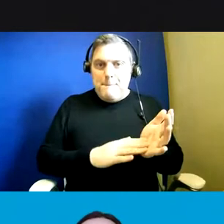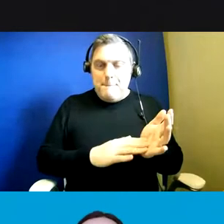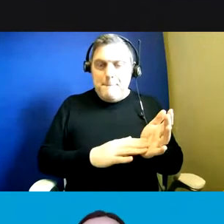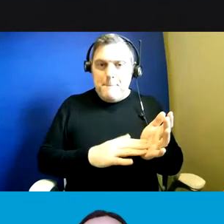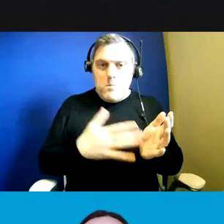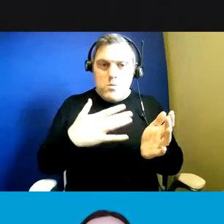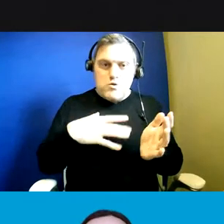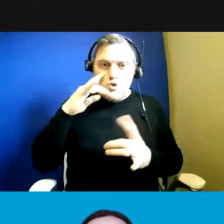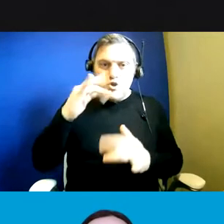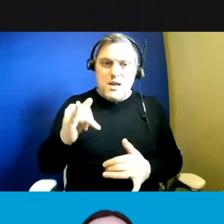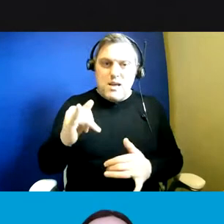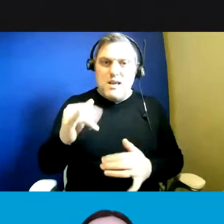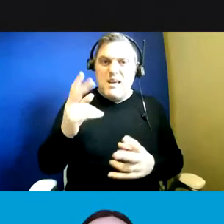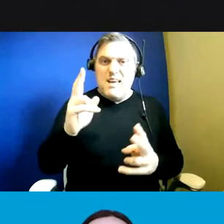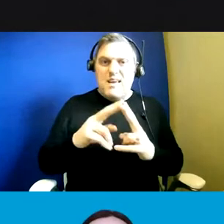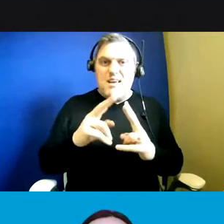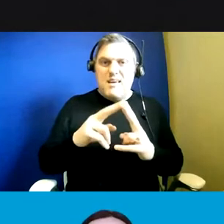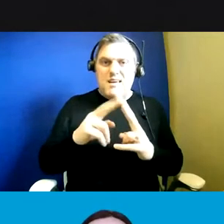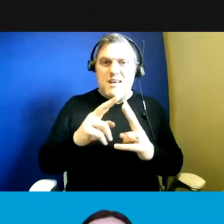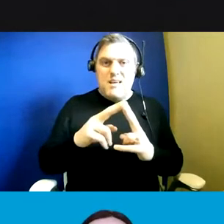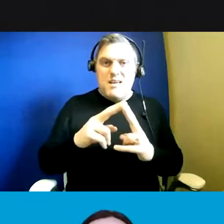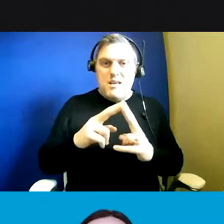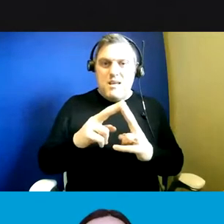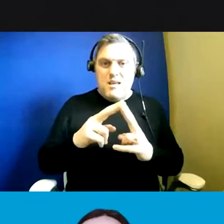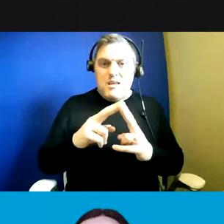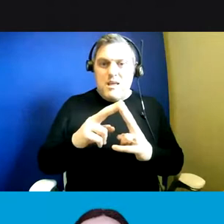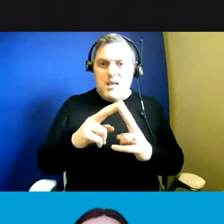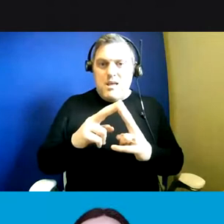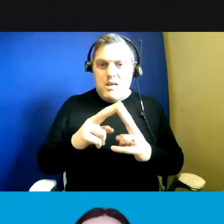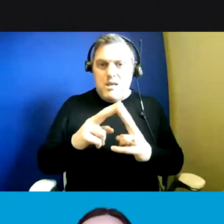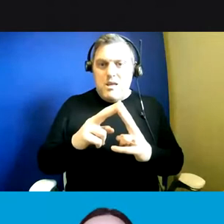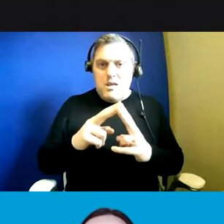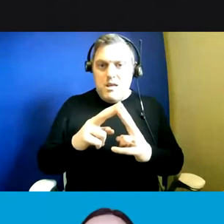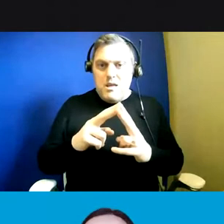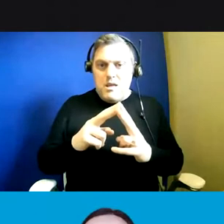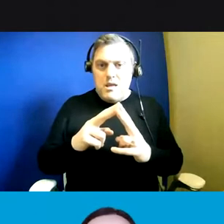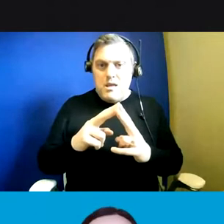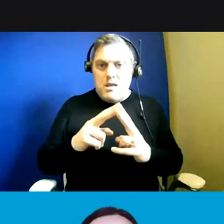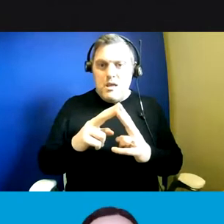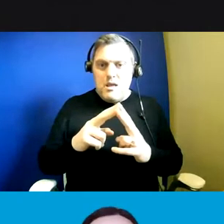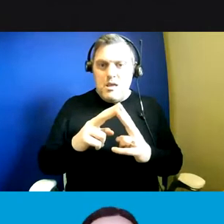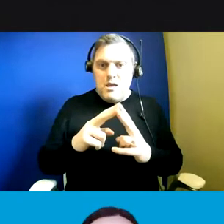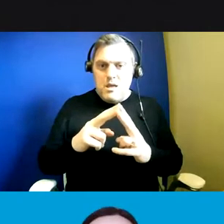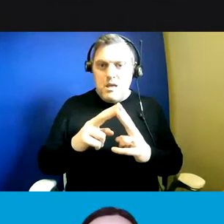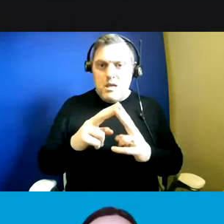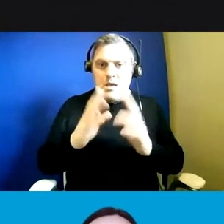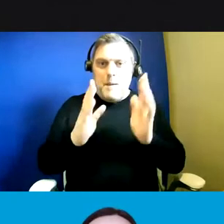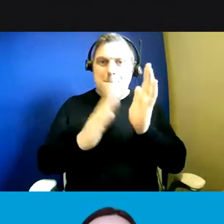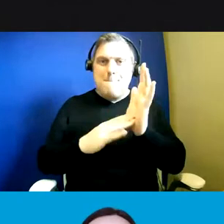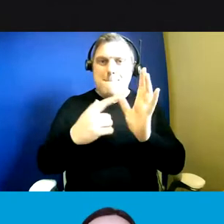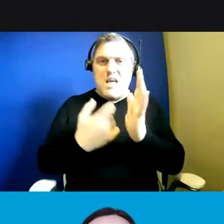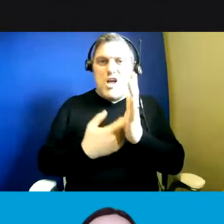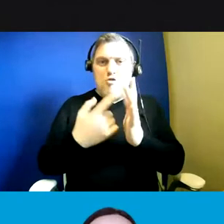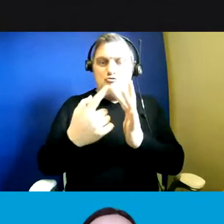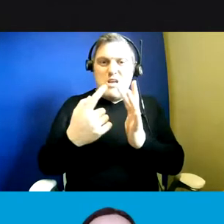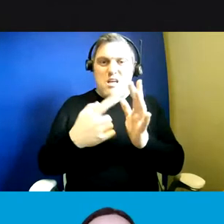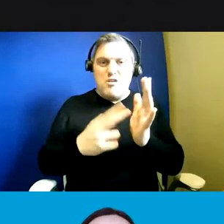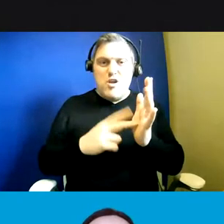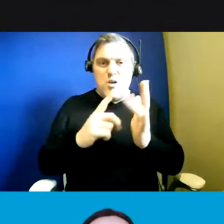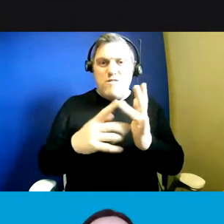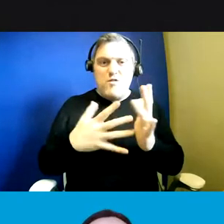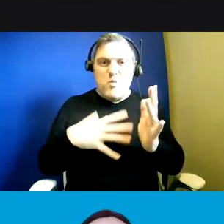And yeah, of course. Yeah. If we can go to I'm so sorry if I pronounced your name wrong. Marino first, if you'd like to unmute